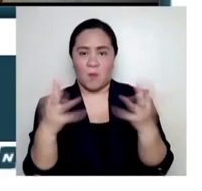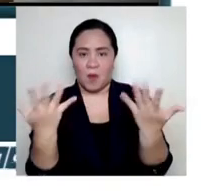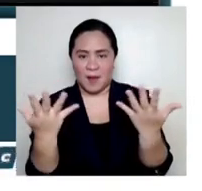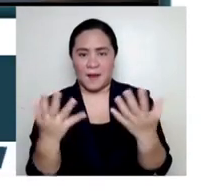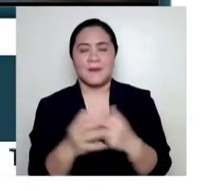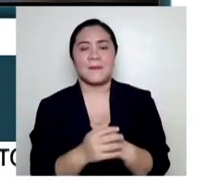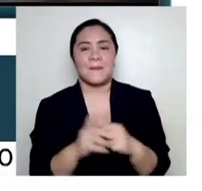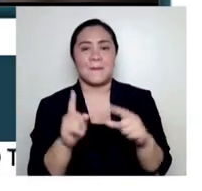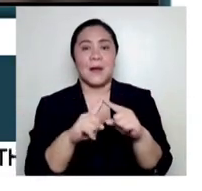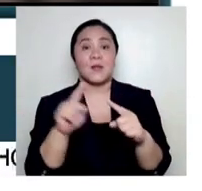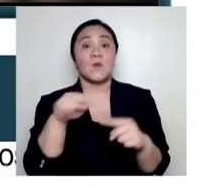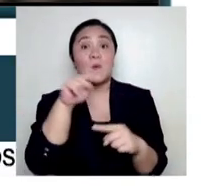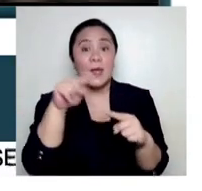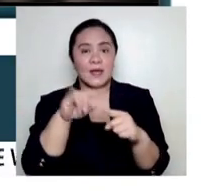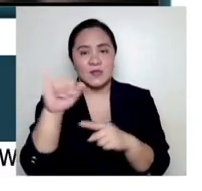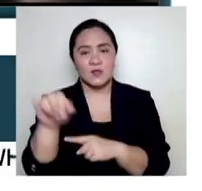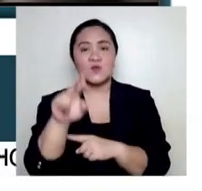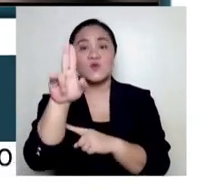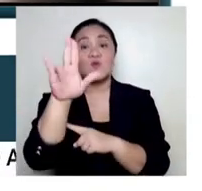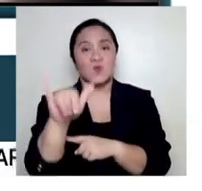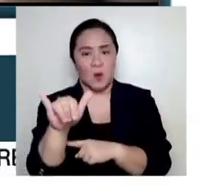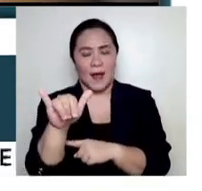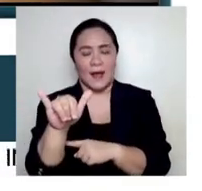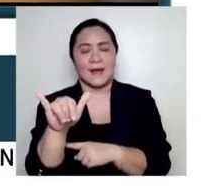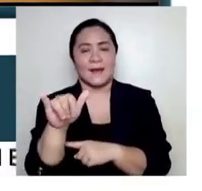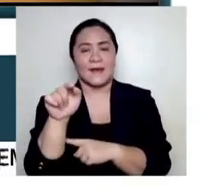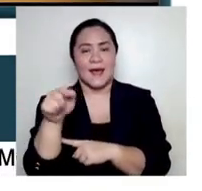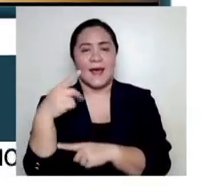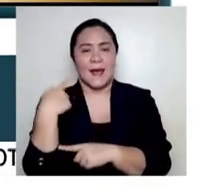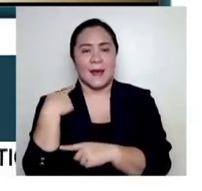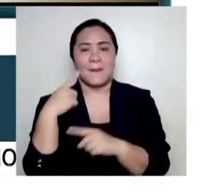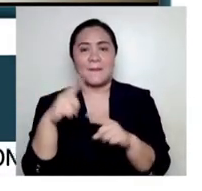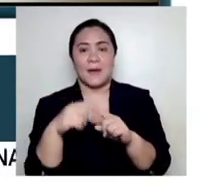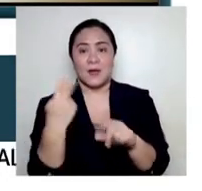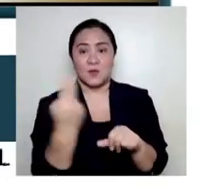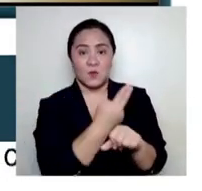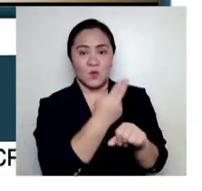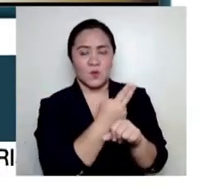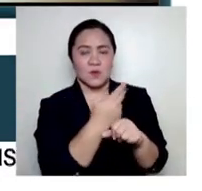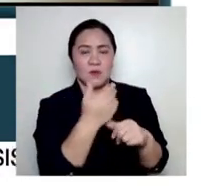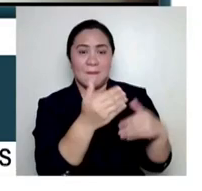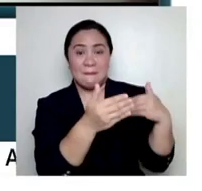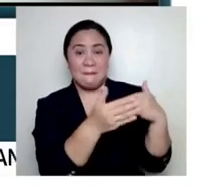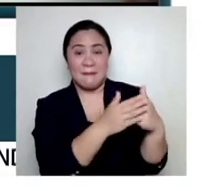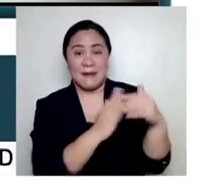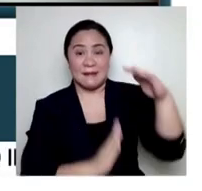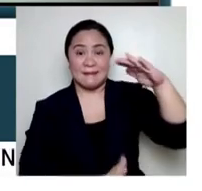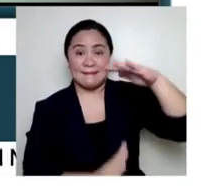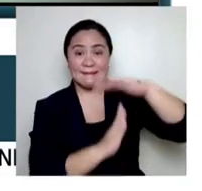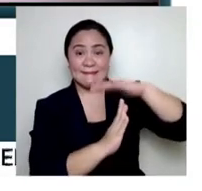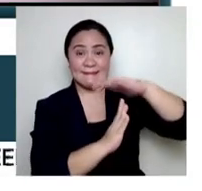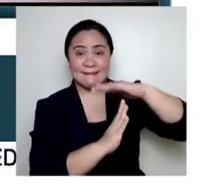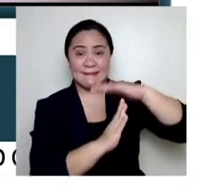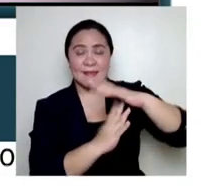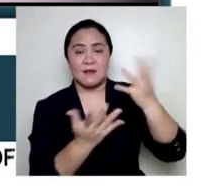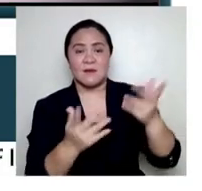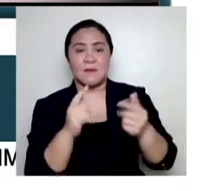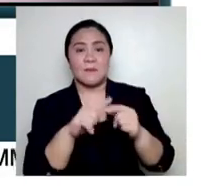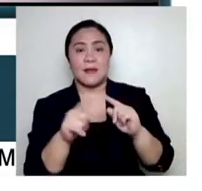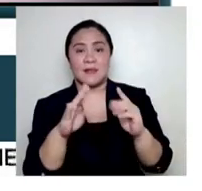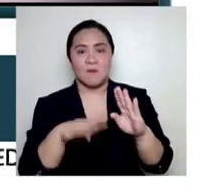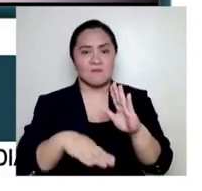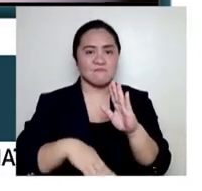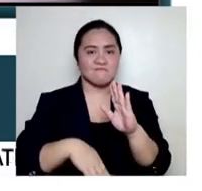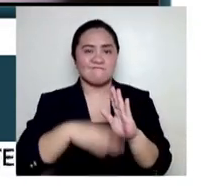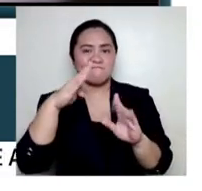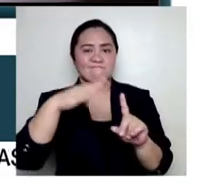the end of July that we will have some doses that will be set to expire. But because of the ramping up also of our